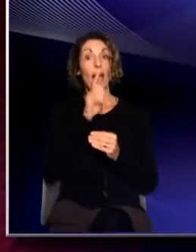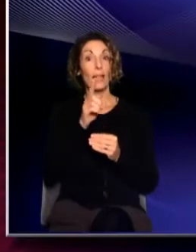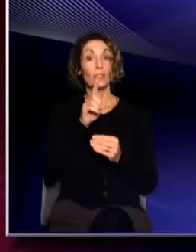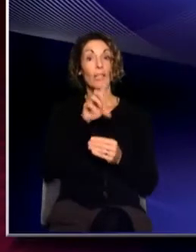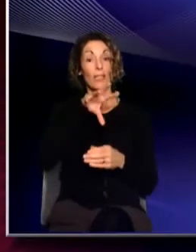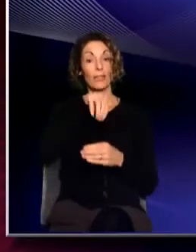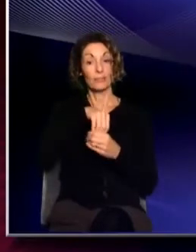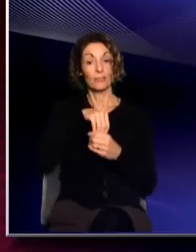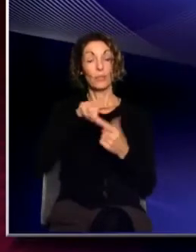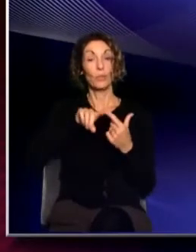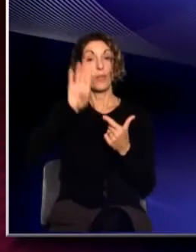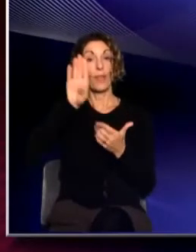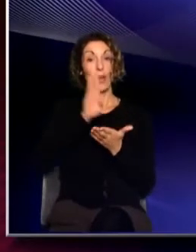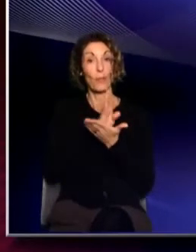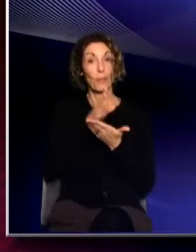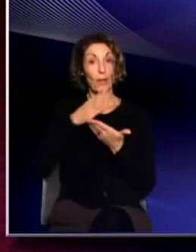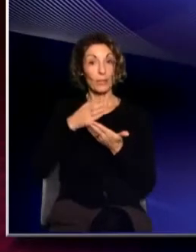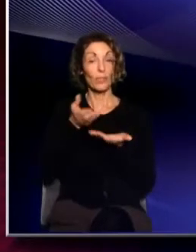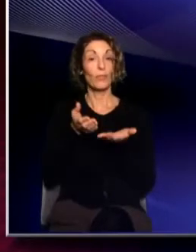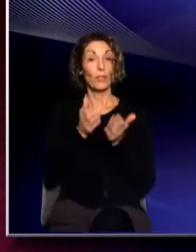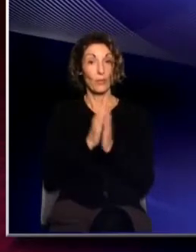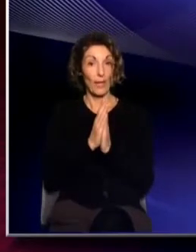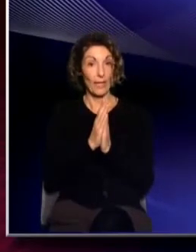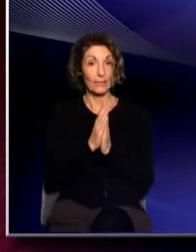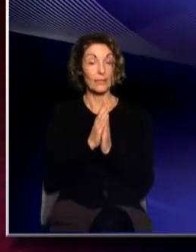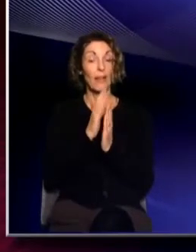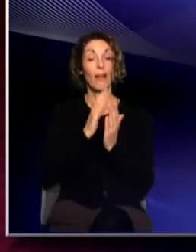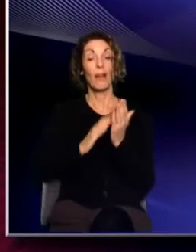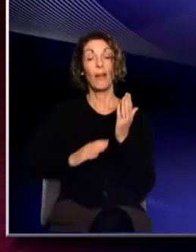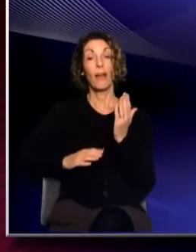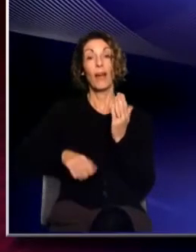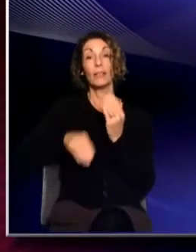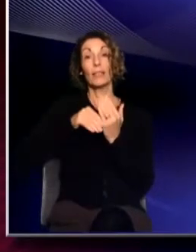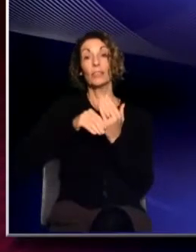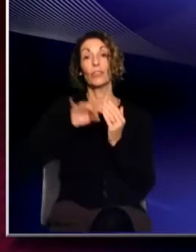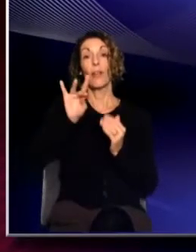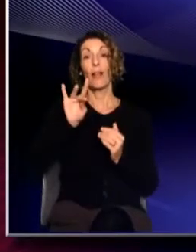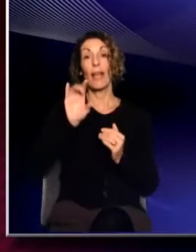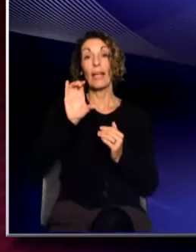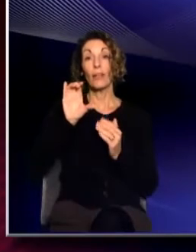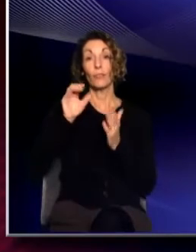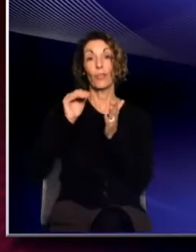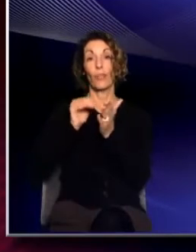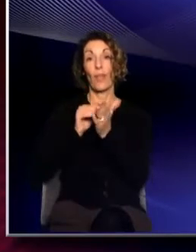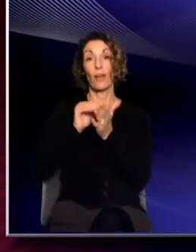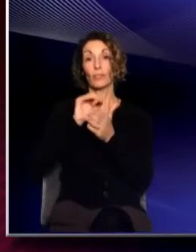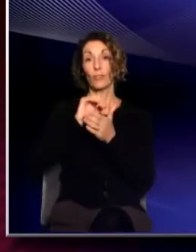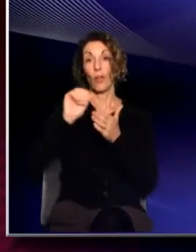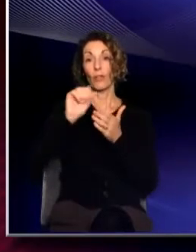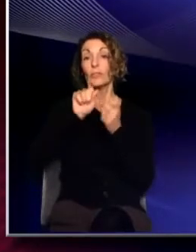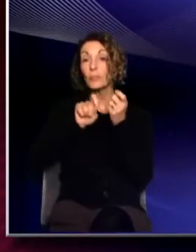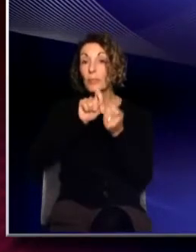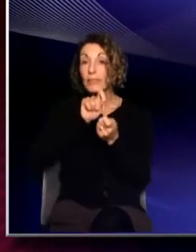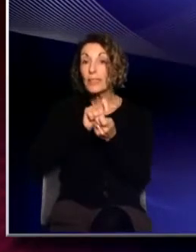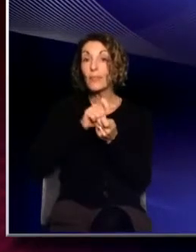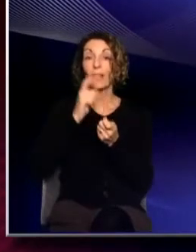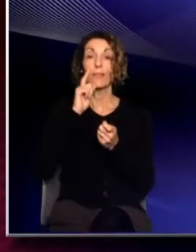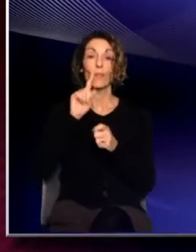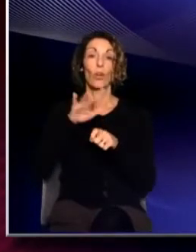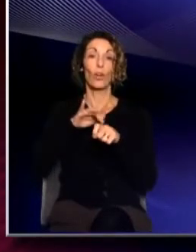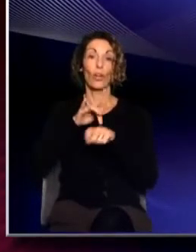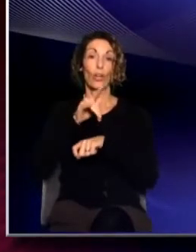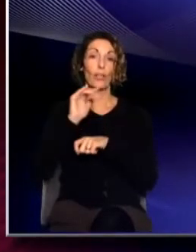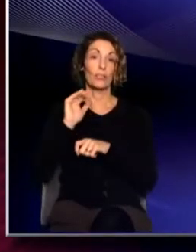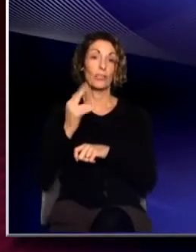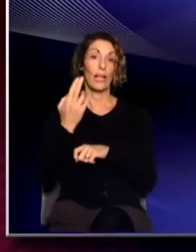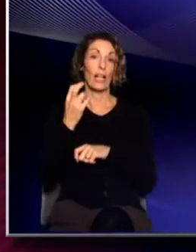their budget request an additional $800,000 specifically for the early